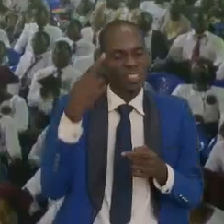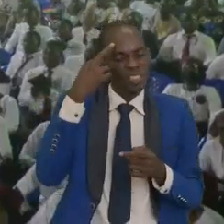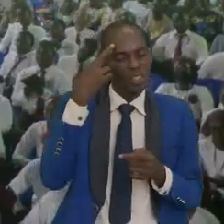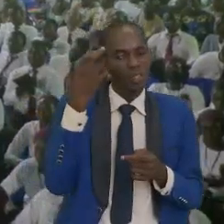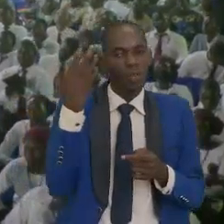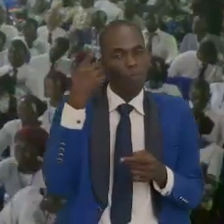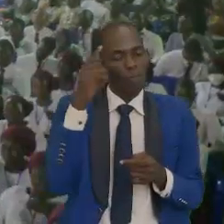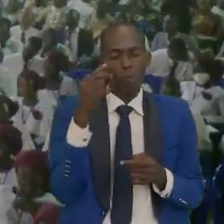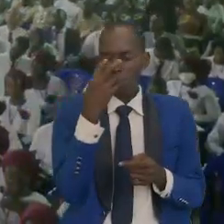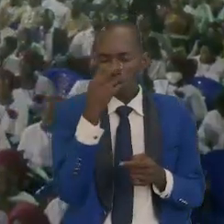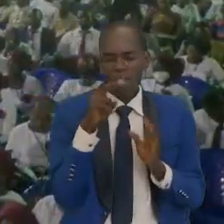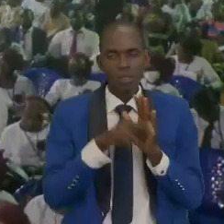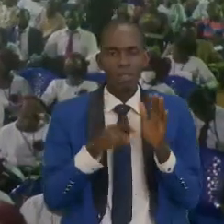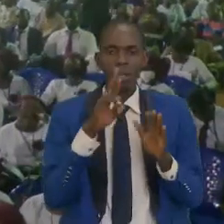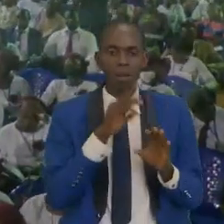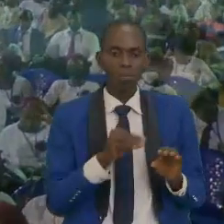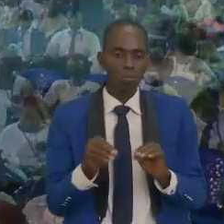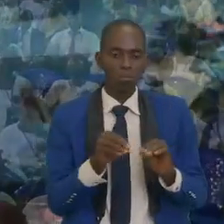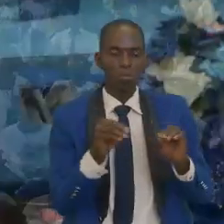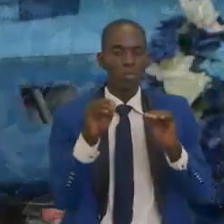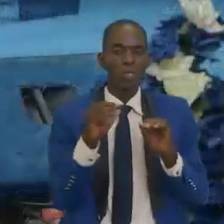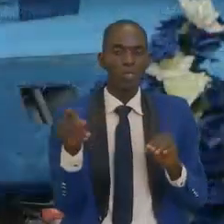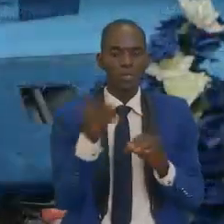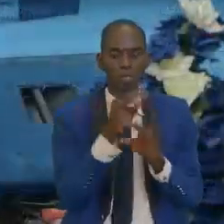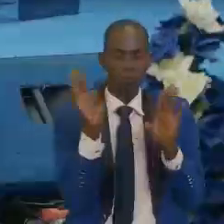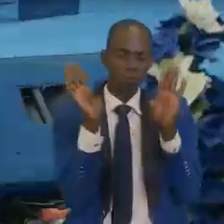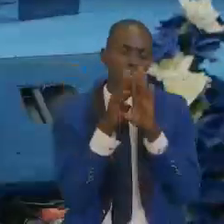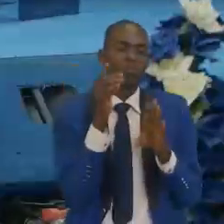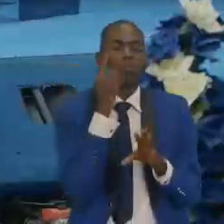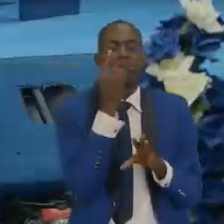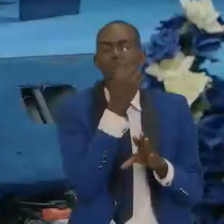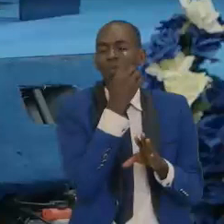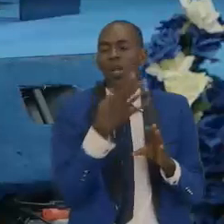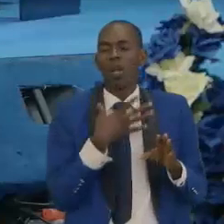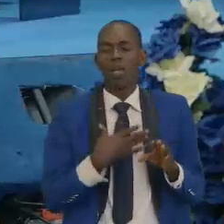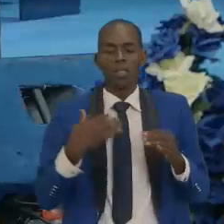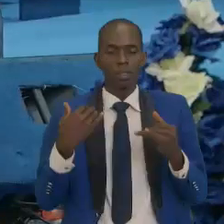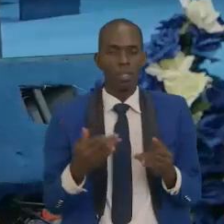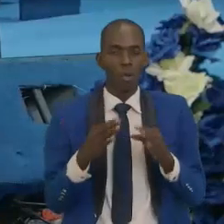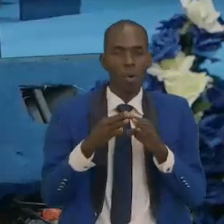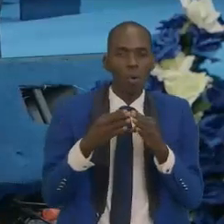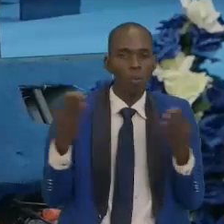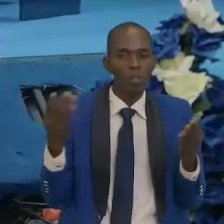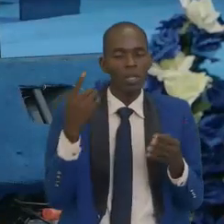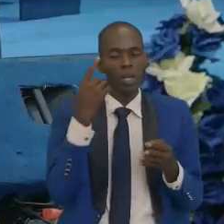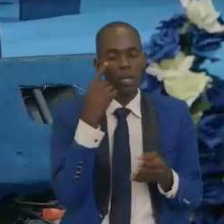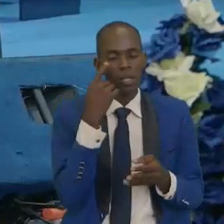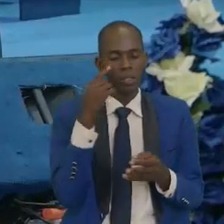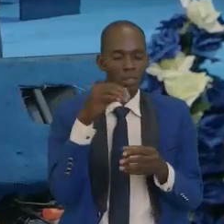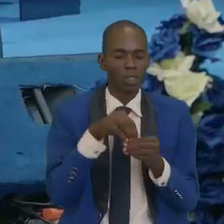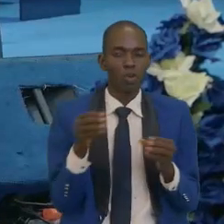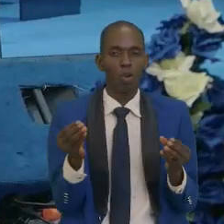around, they close their eyes, they open their eyes. But when healing is